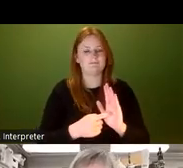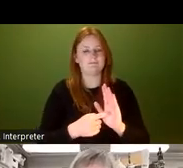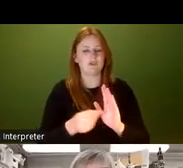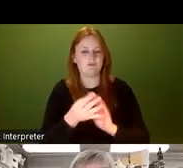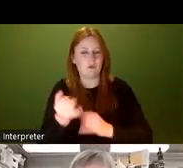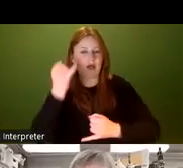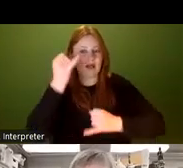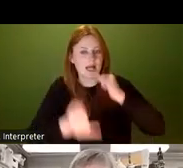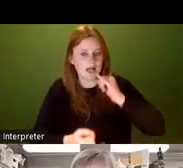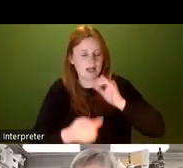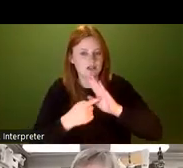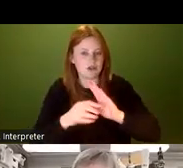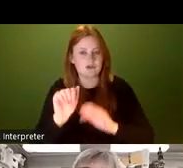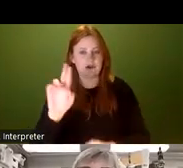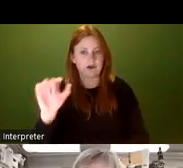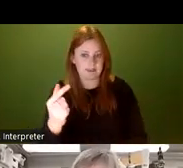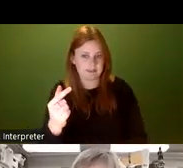August. And